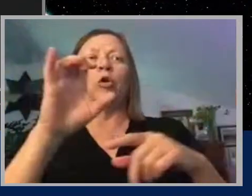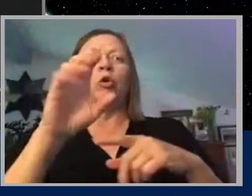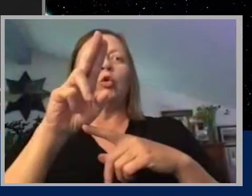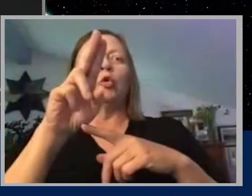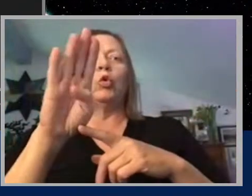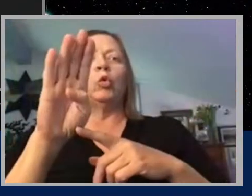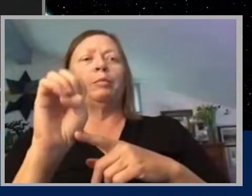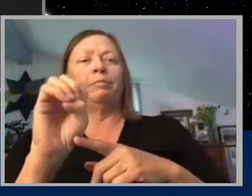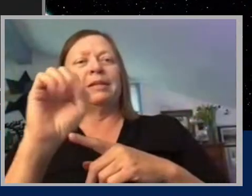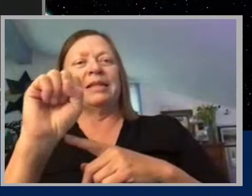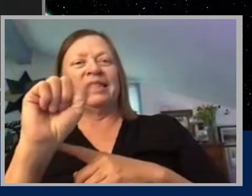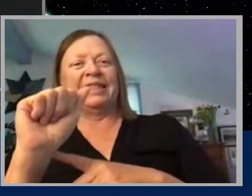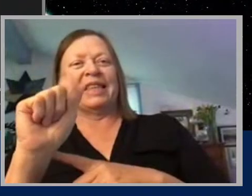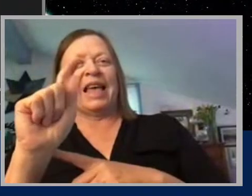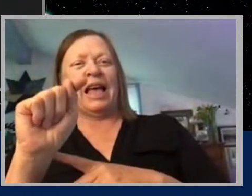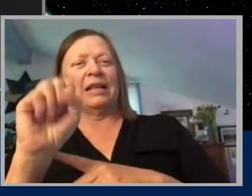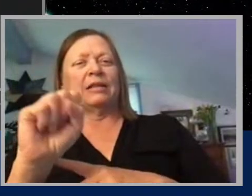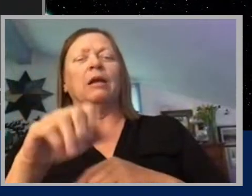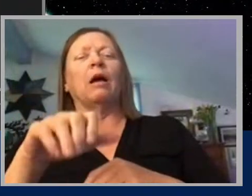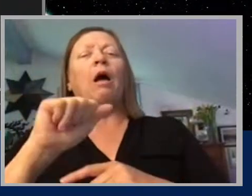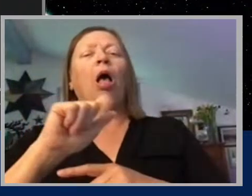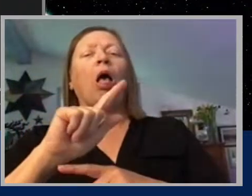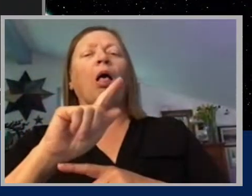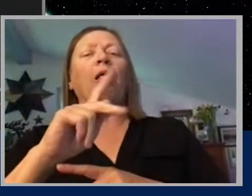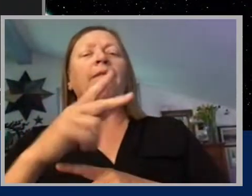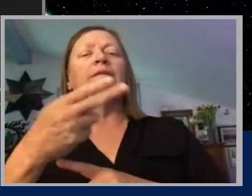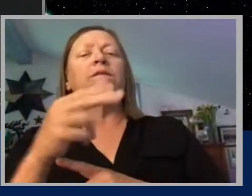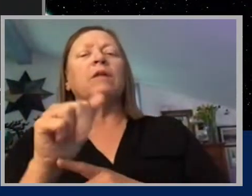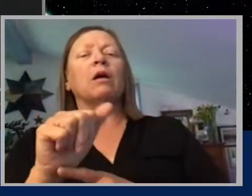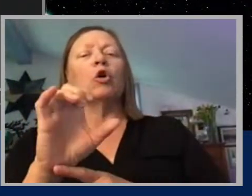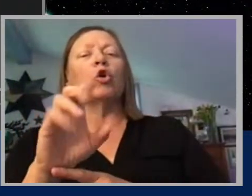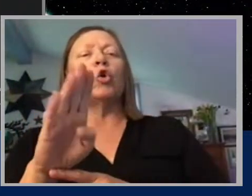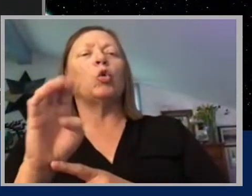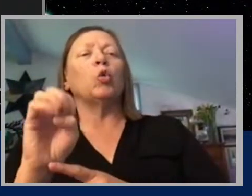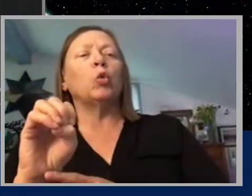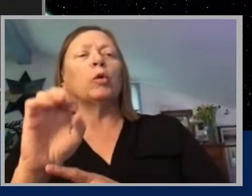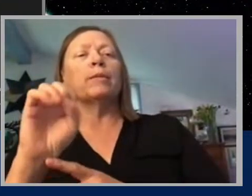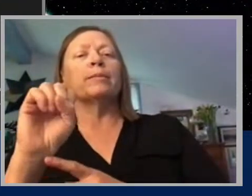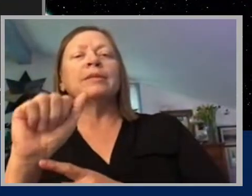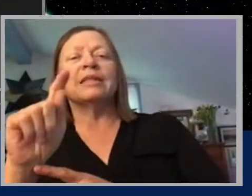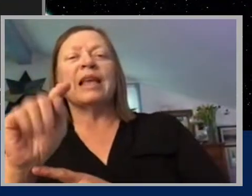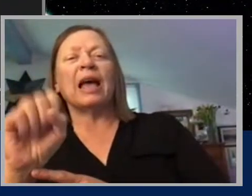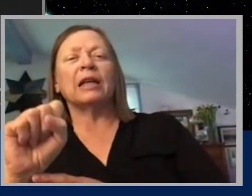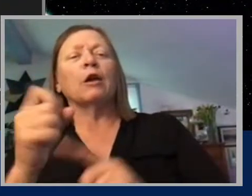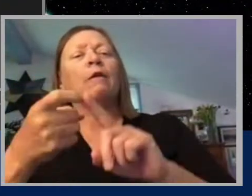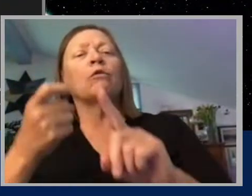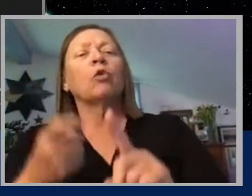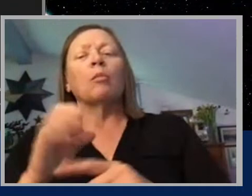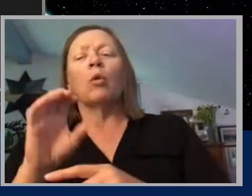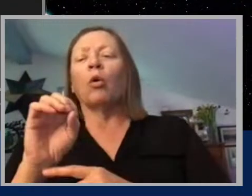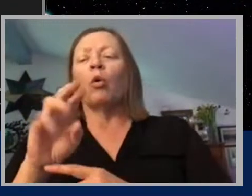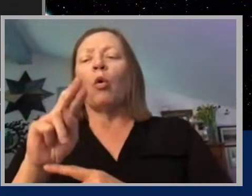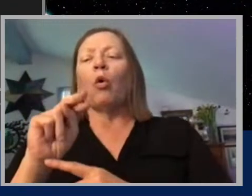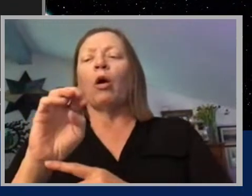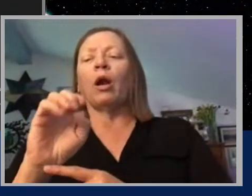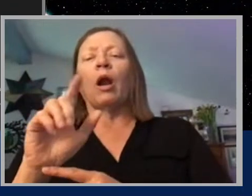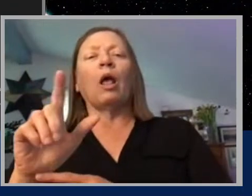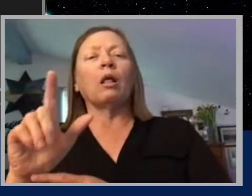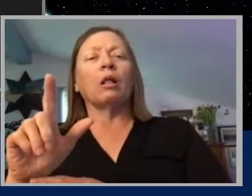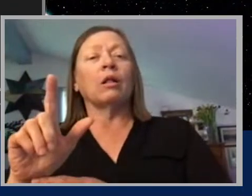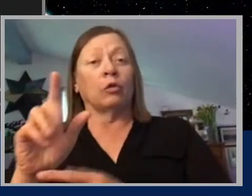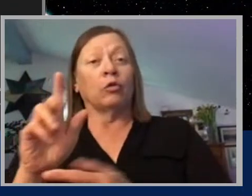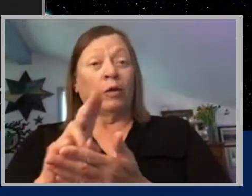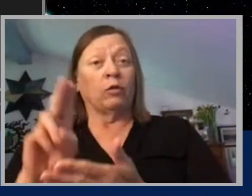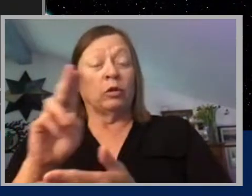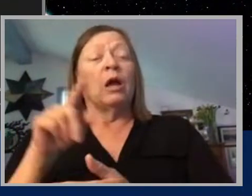which is something that Cornell Engineering has been working on to create a light sail. They're testing out light sails, the idea